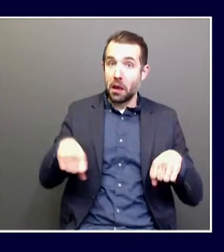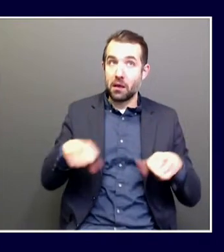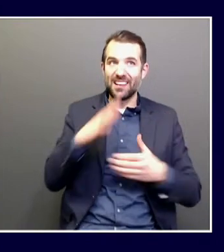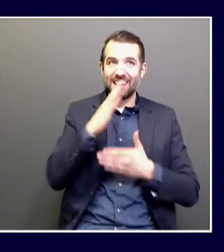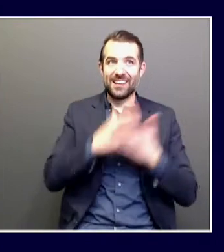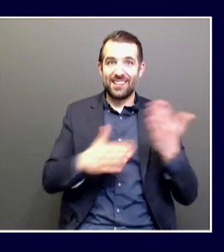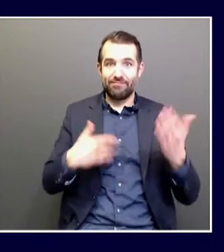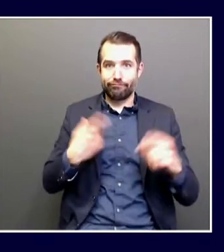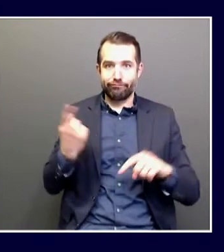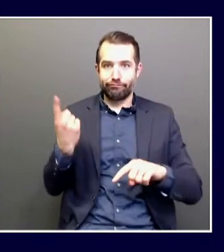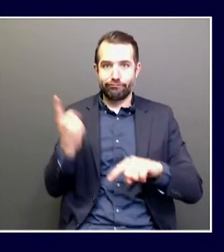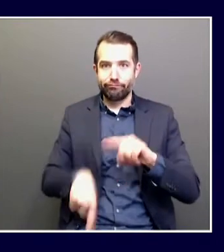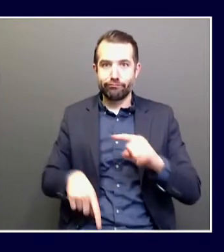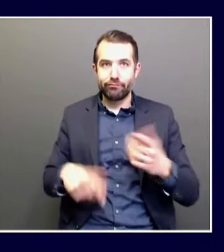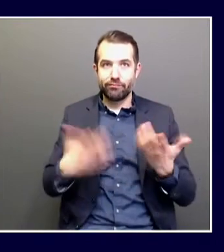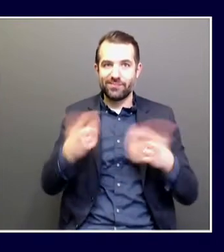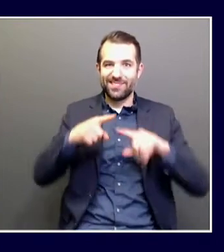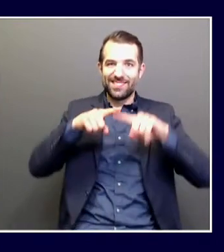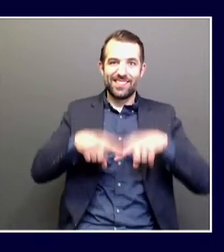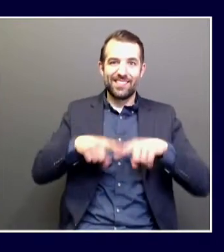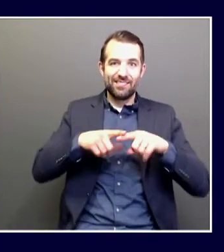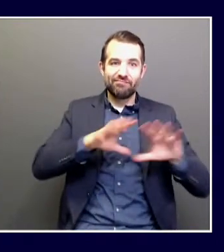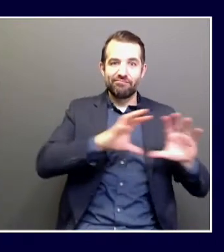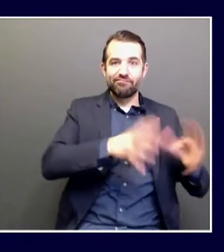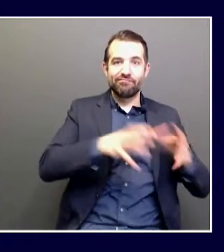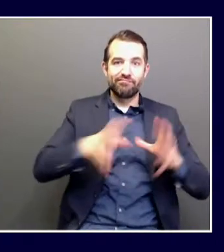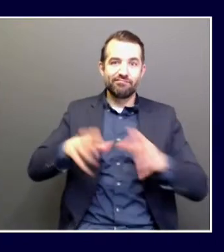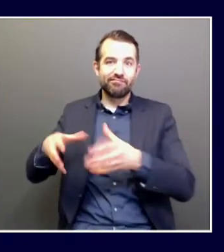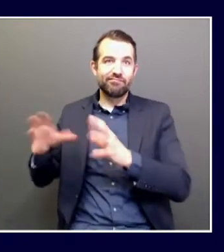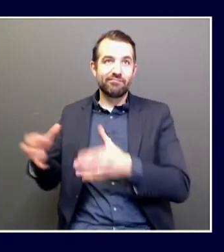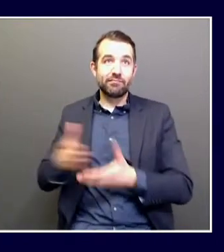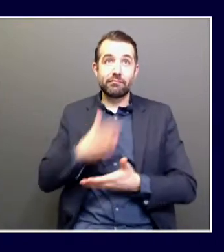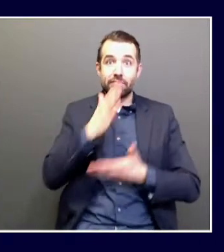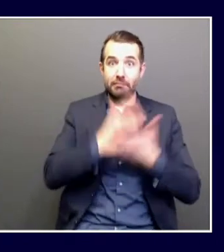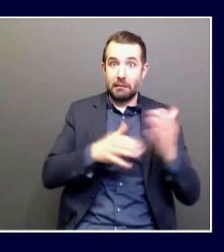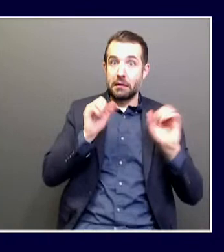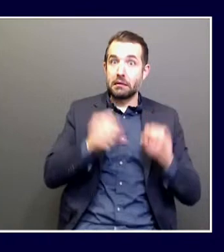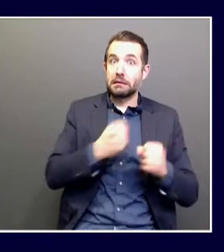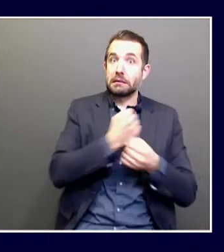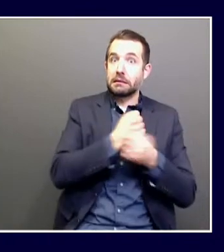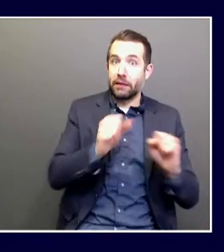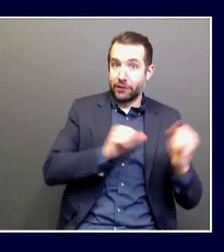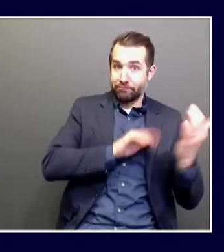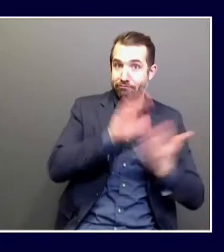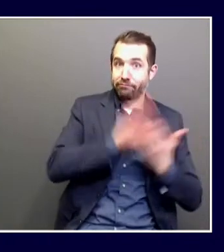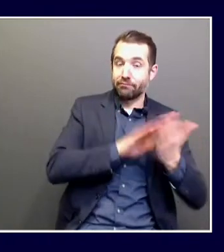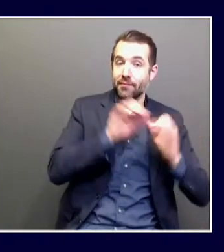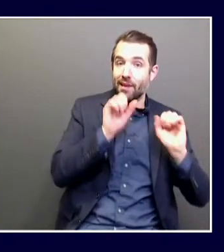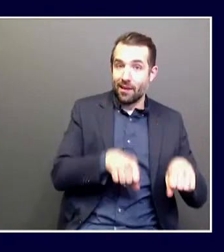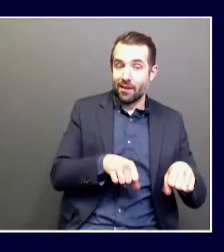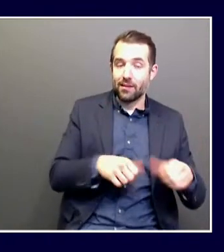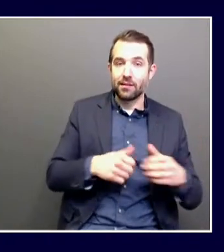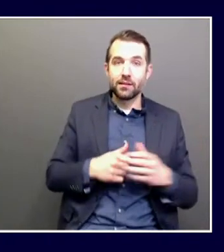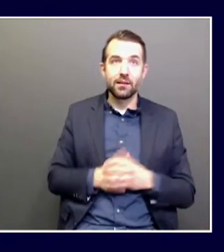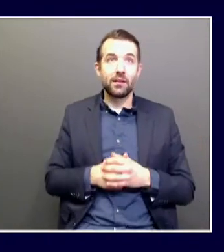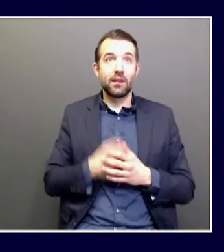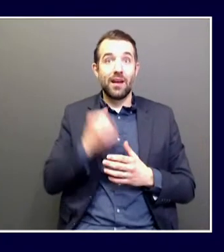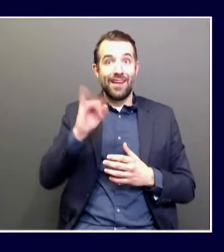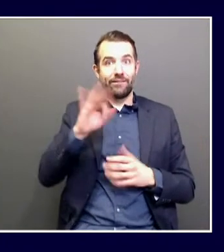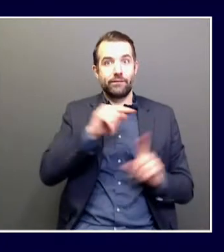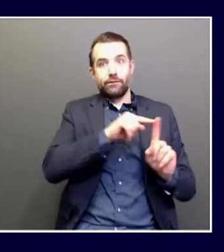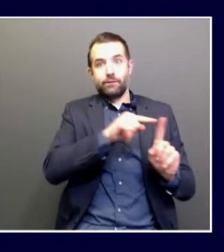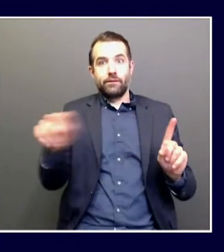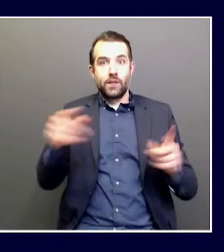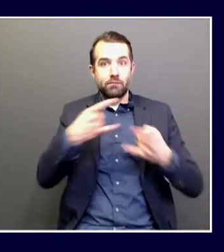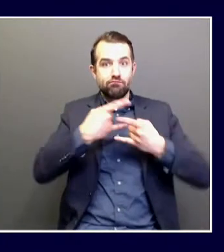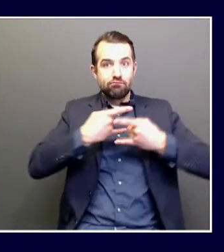other congregations, they may be safely able to have in-person services, provided that everyone is masked. There's not a